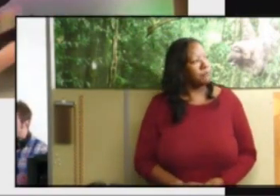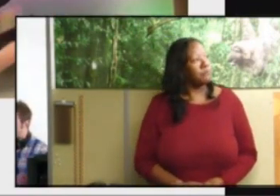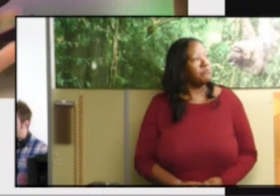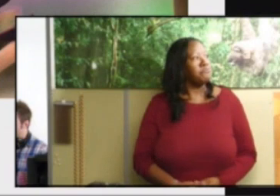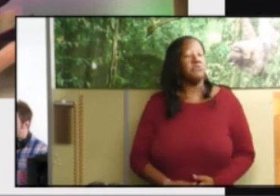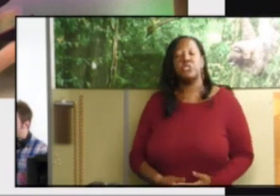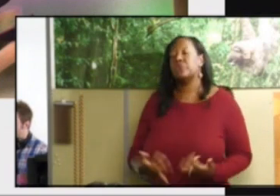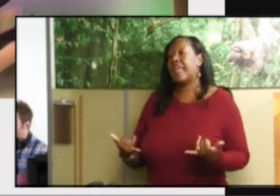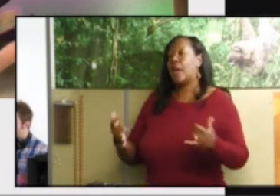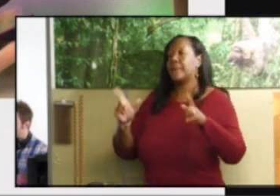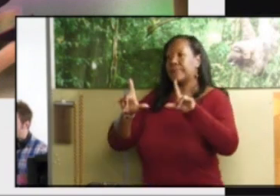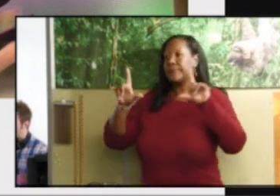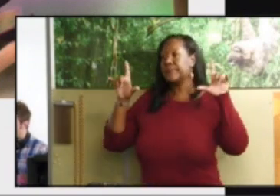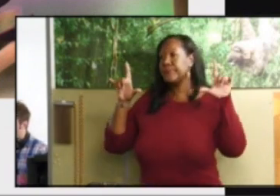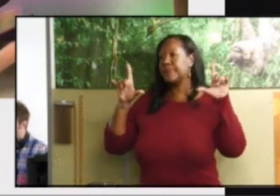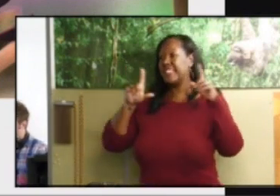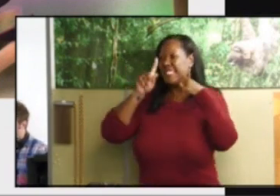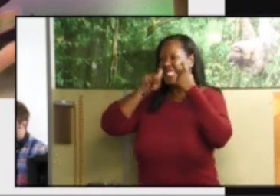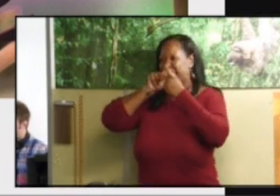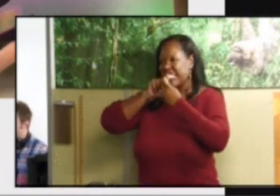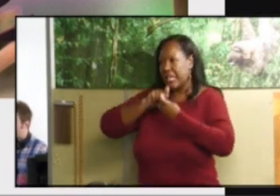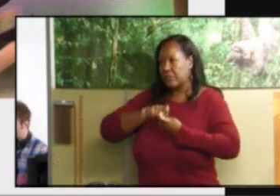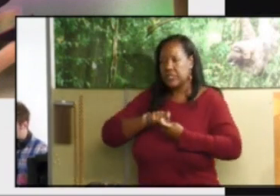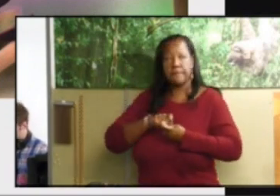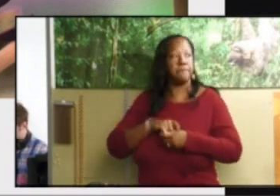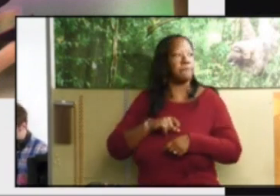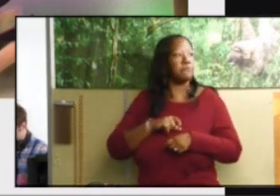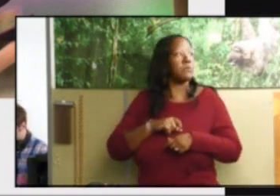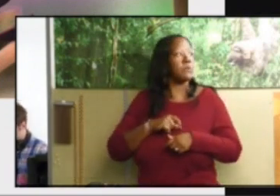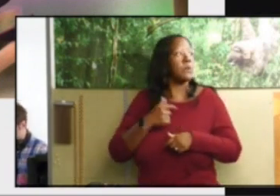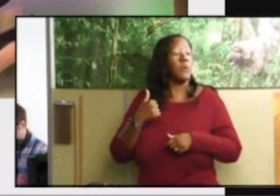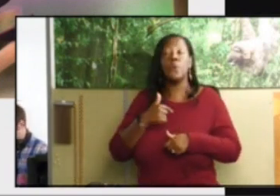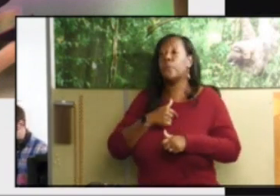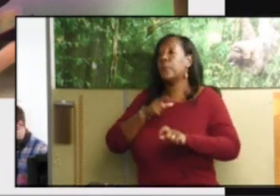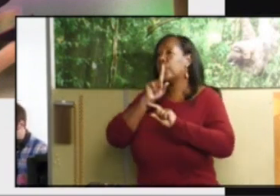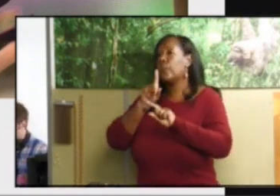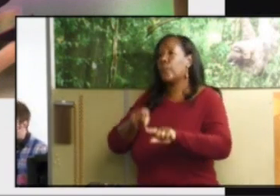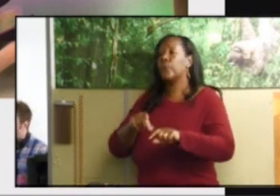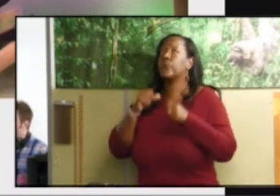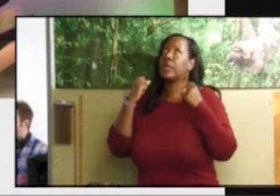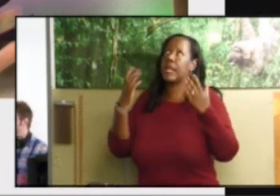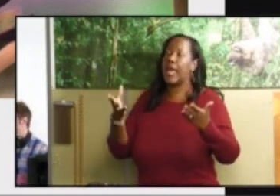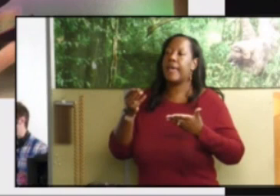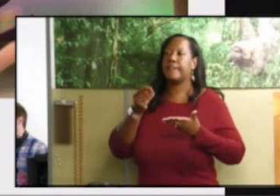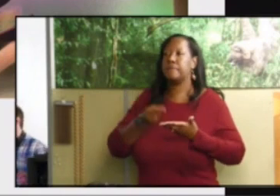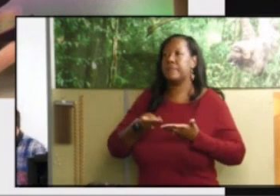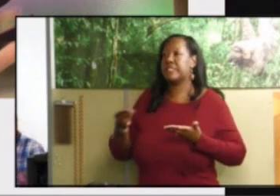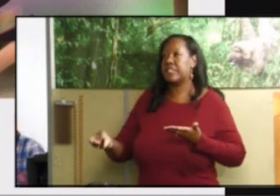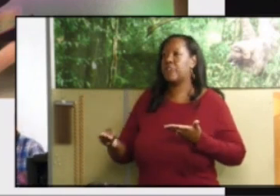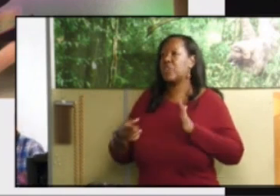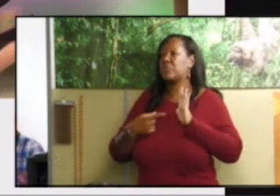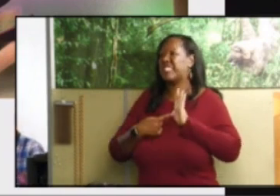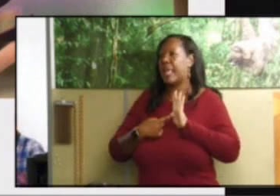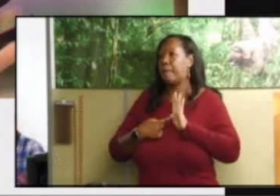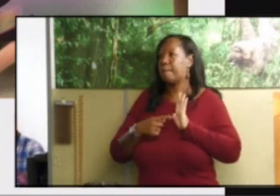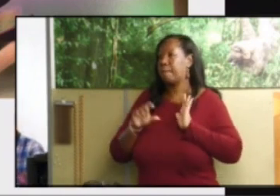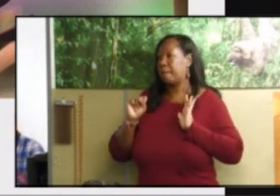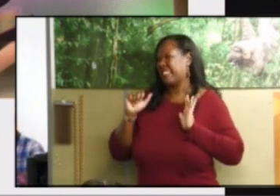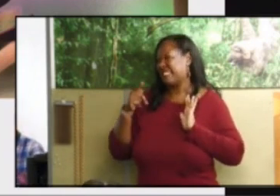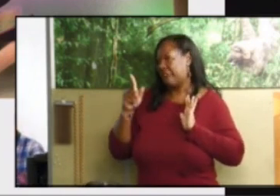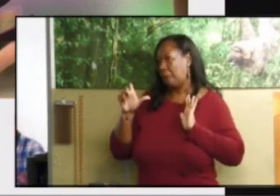details, we ordered, or the start of the process, ordering a lot of material samples to test the